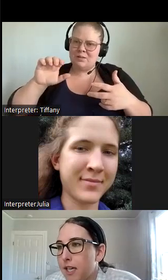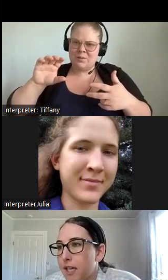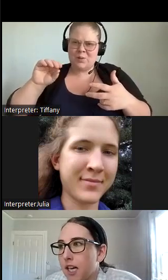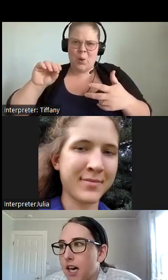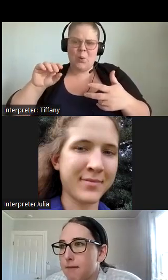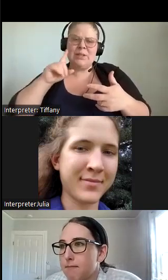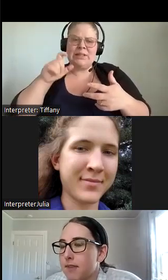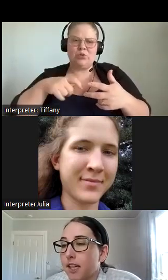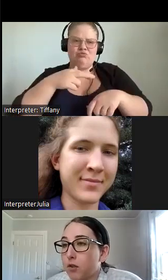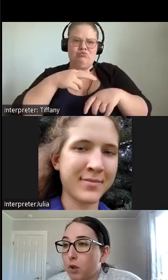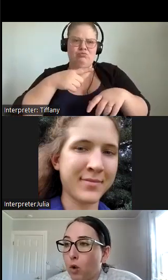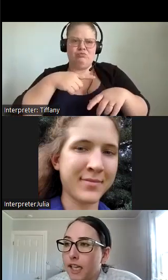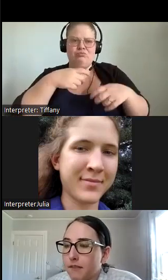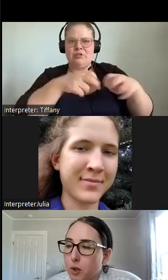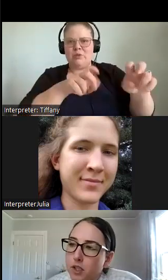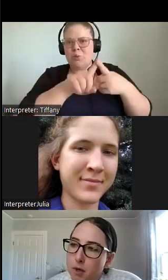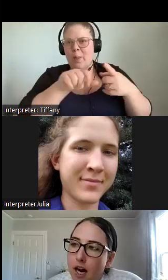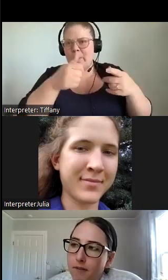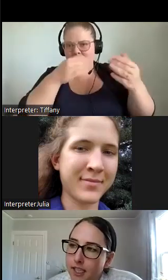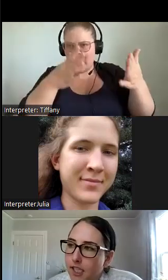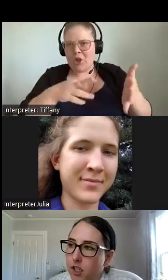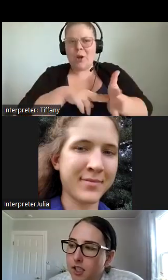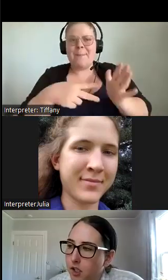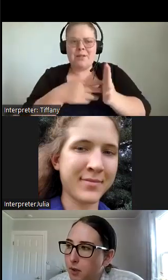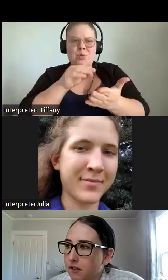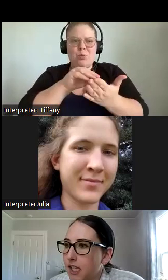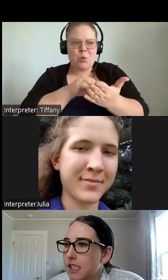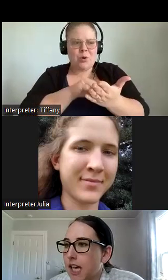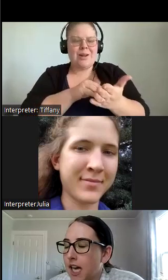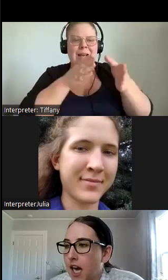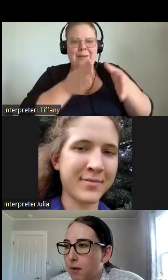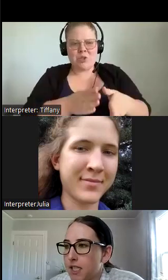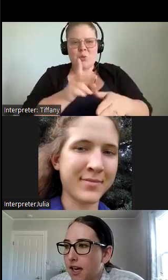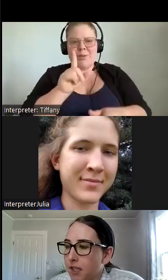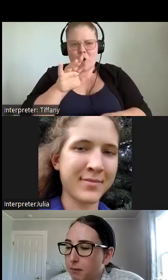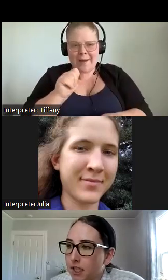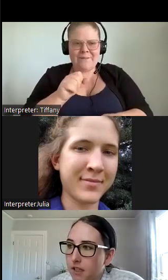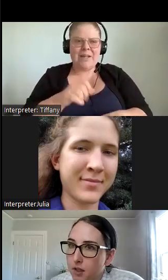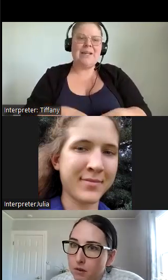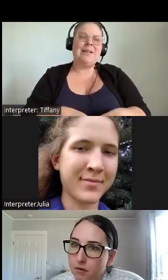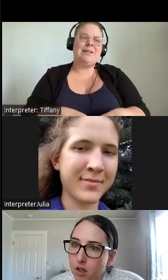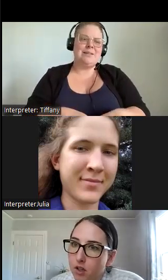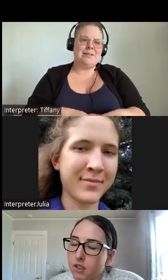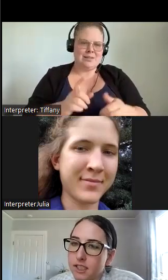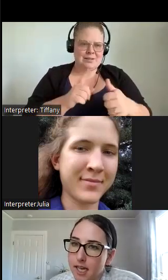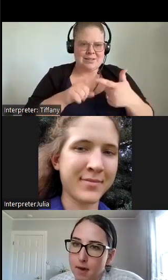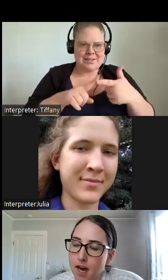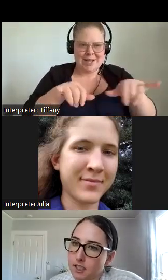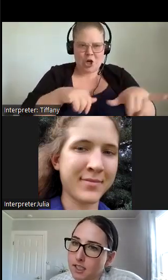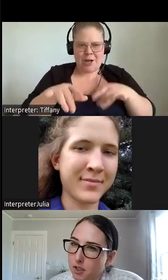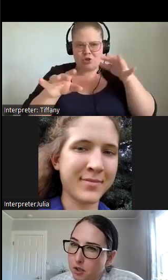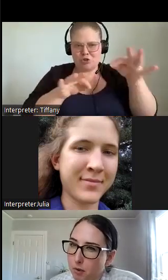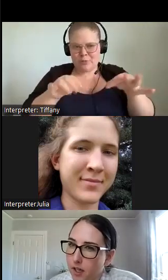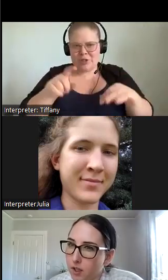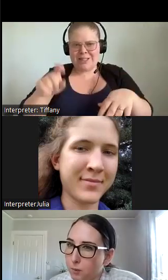That would be that they're recording individual demographics, standardized description of needs, and outcome and timeliness of the referral, same